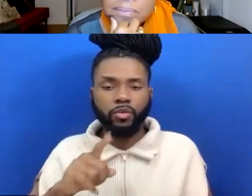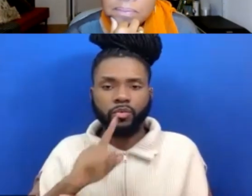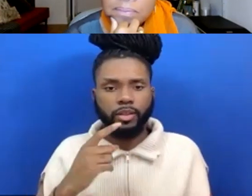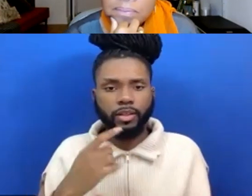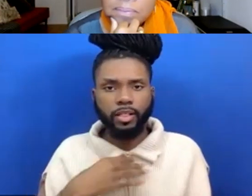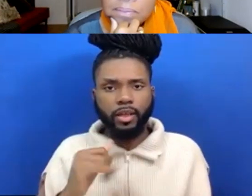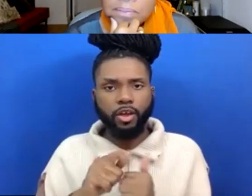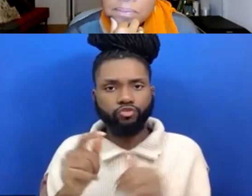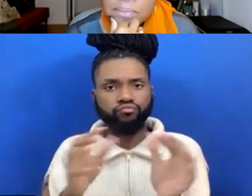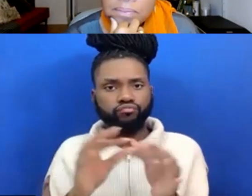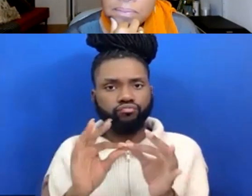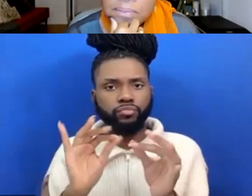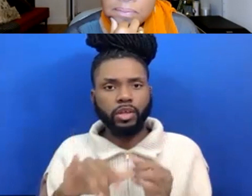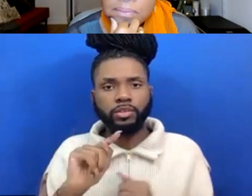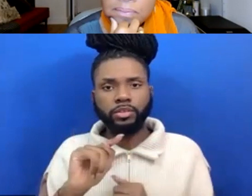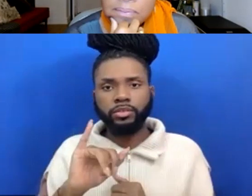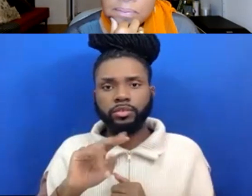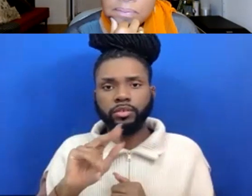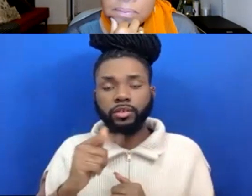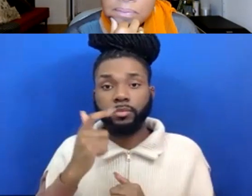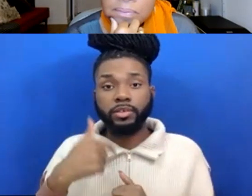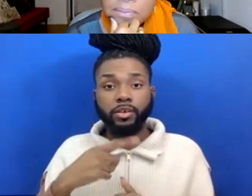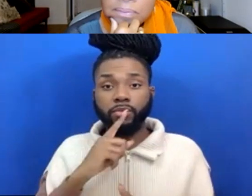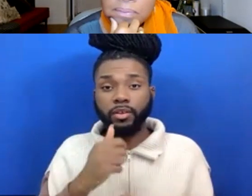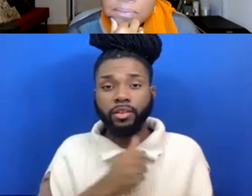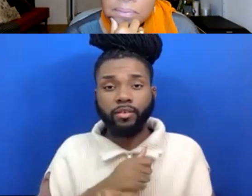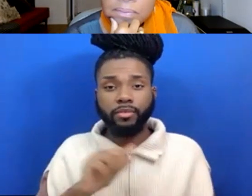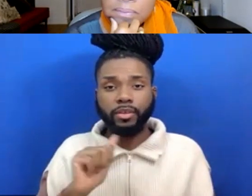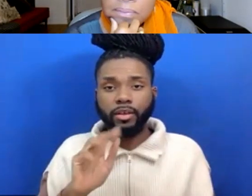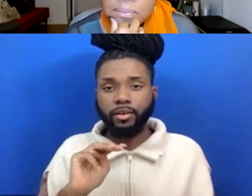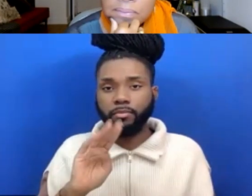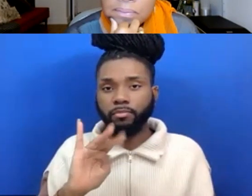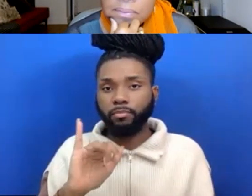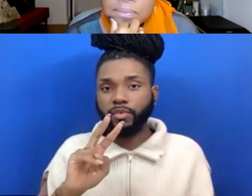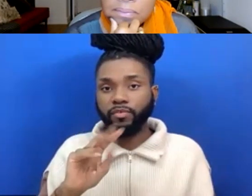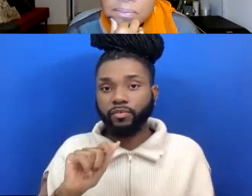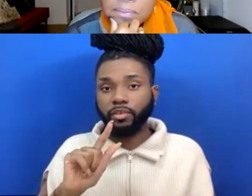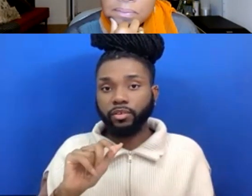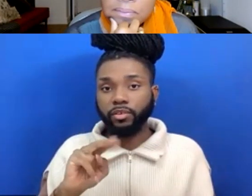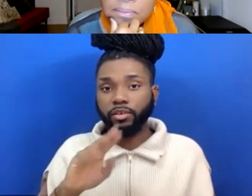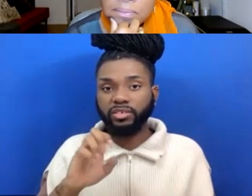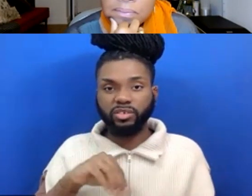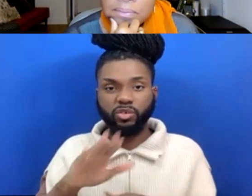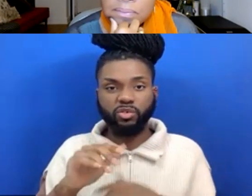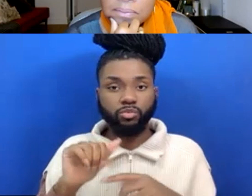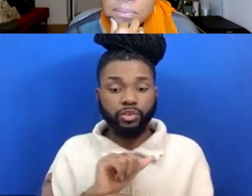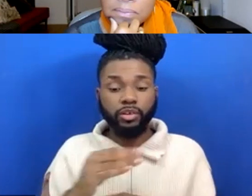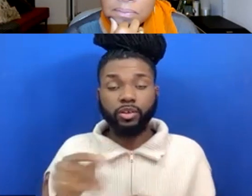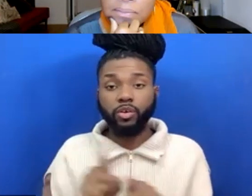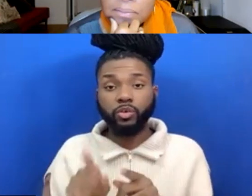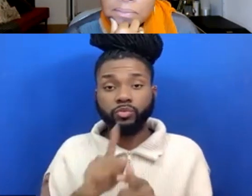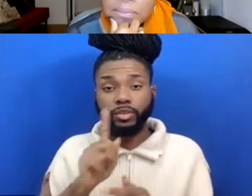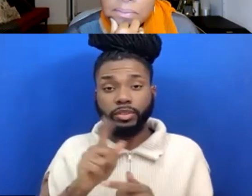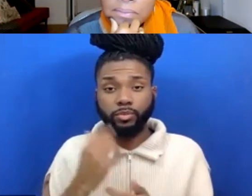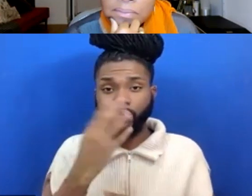I really love the ambivalence of her practice, and particularly the beauty in the recent